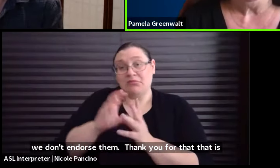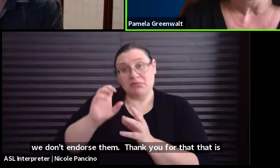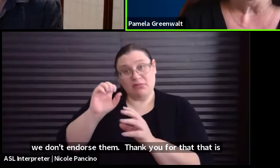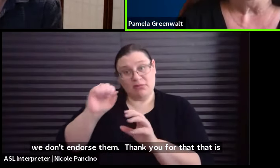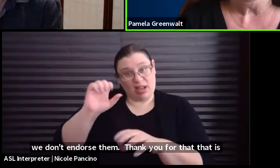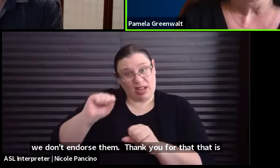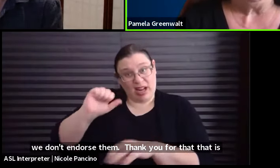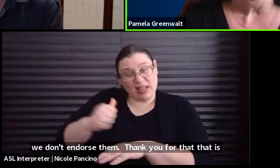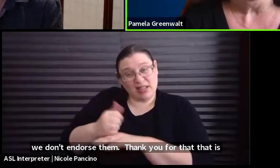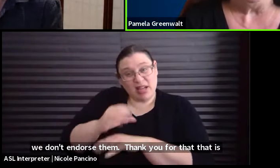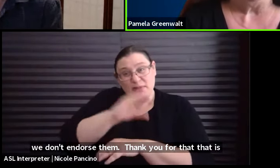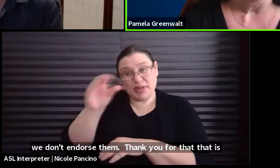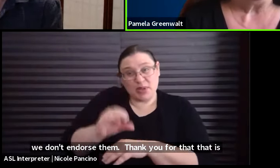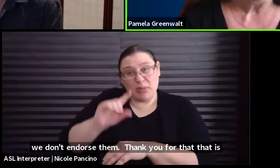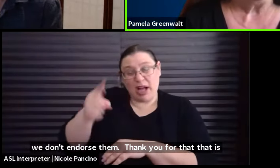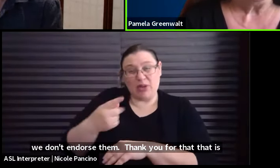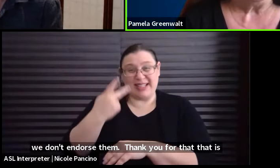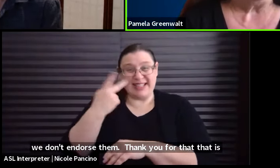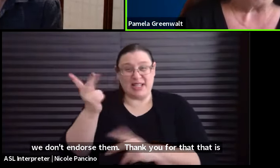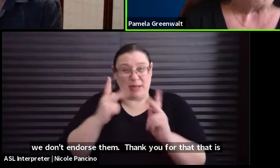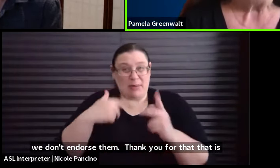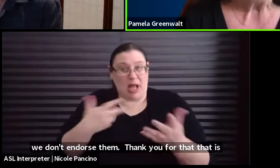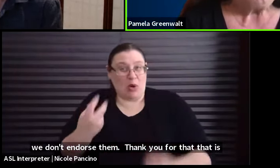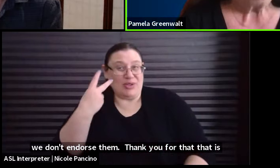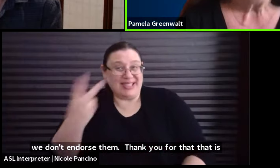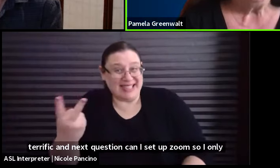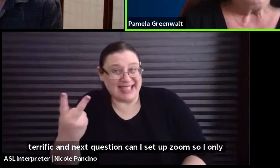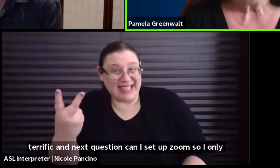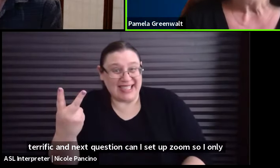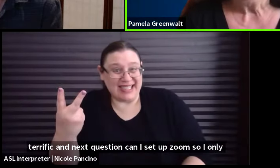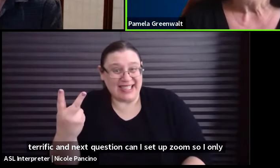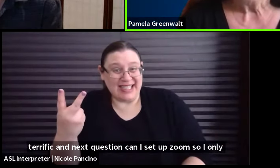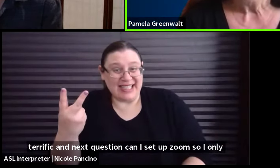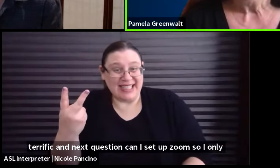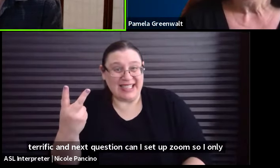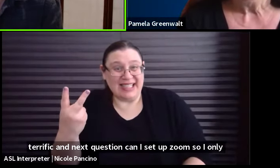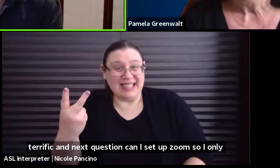I only have to look at the people I want to see?